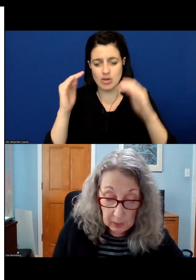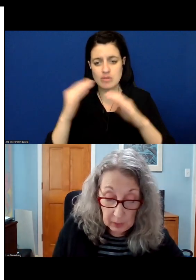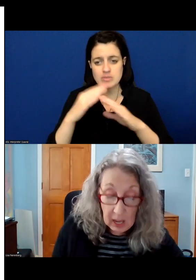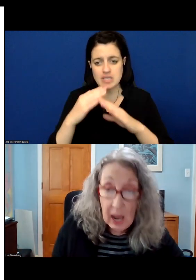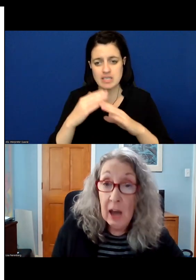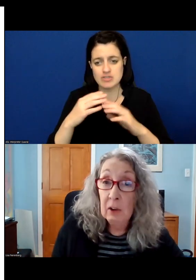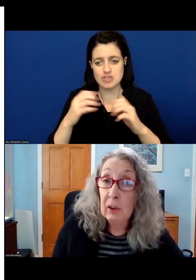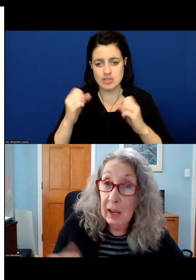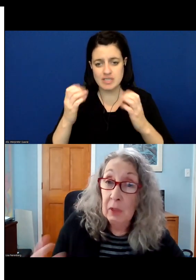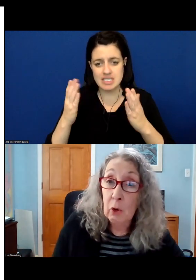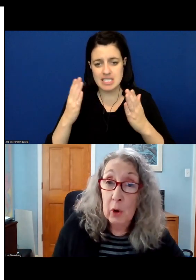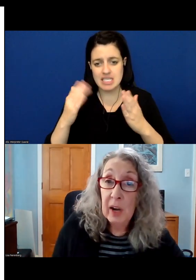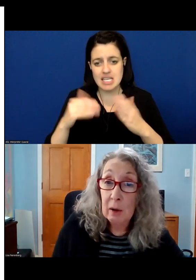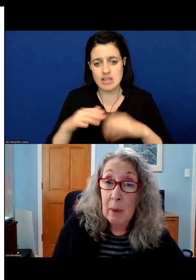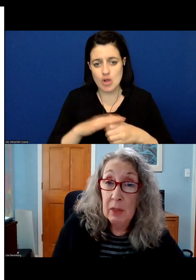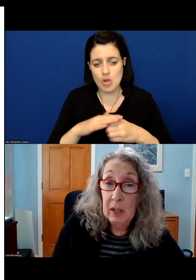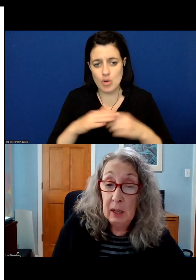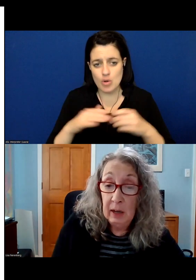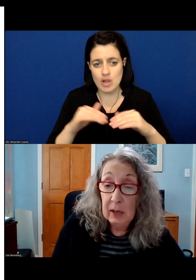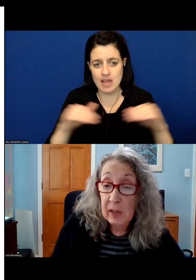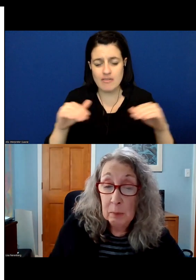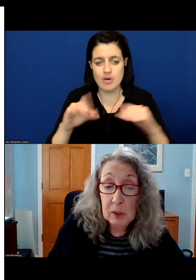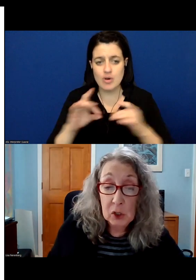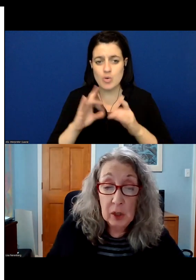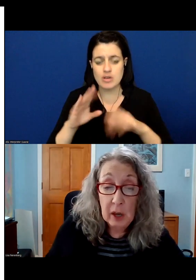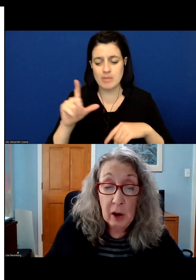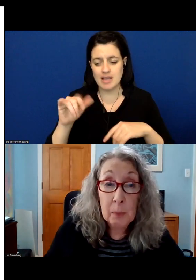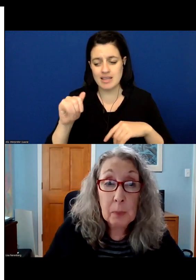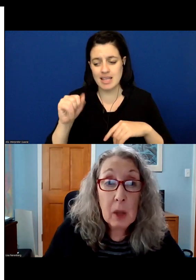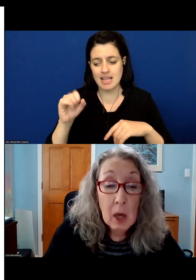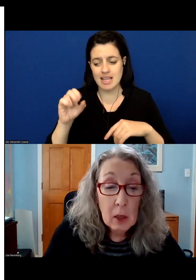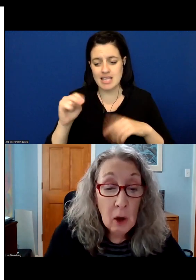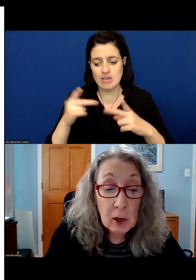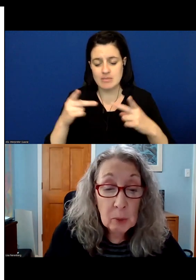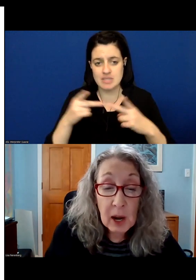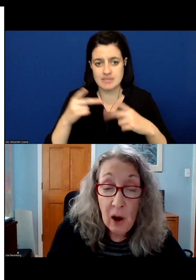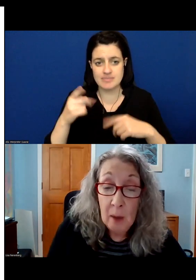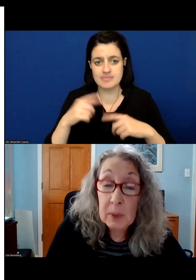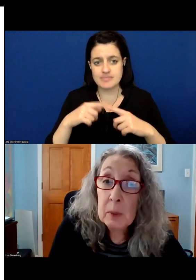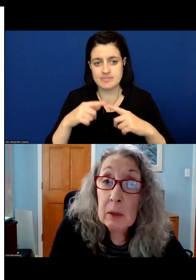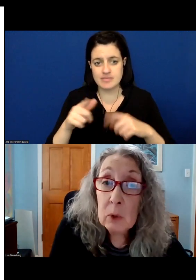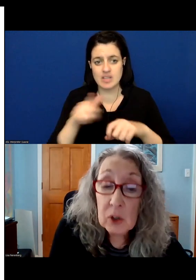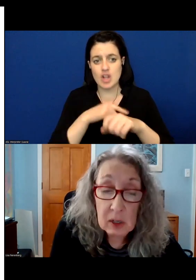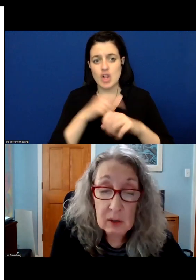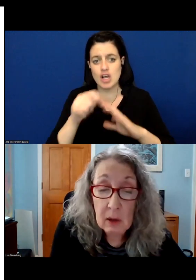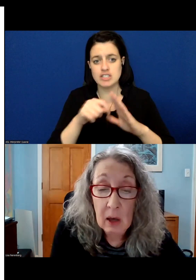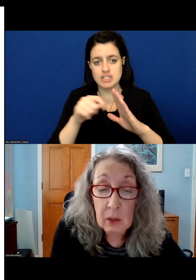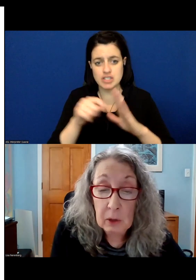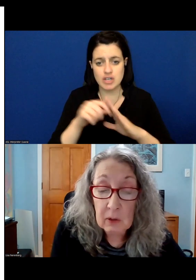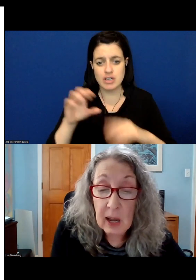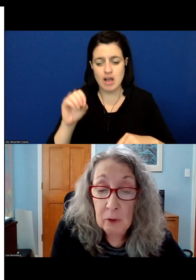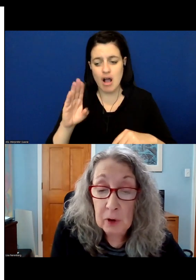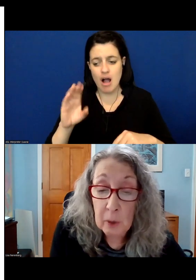level. And again, they're coordinated by the liaison position there. The long-term care ombudsman, which is in